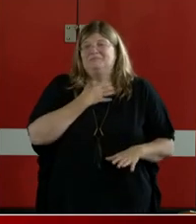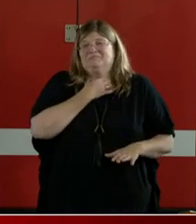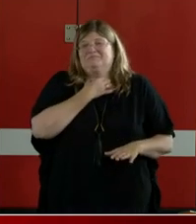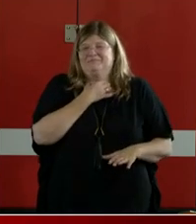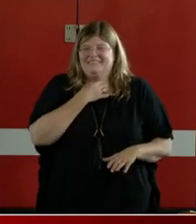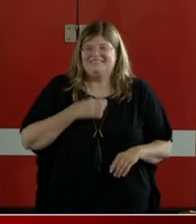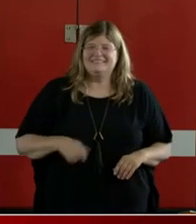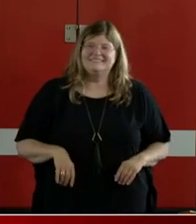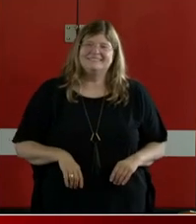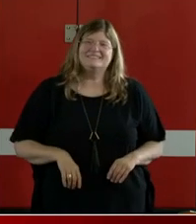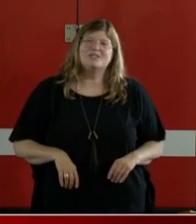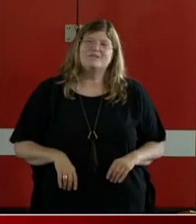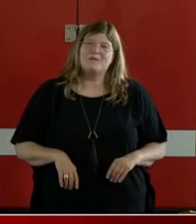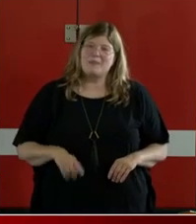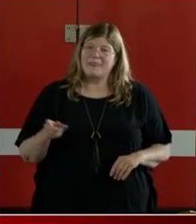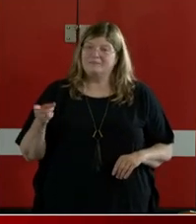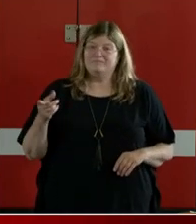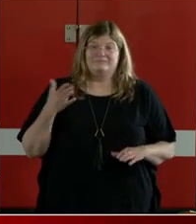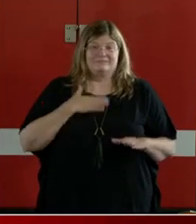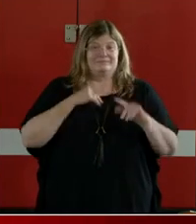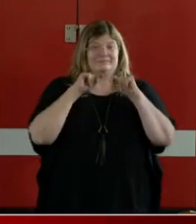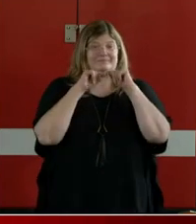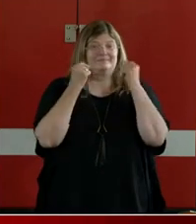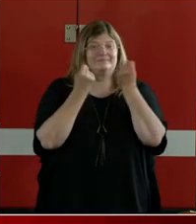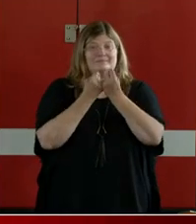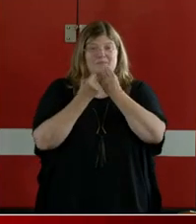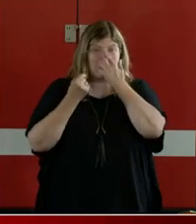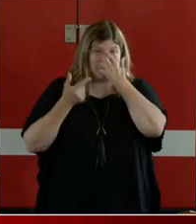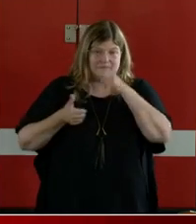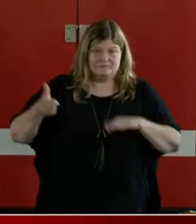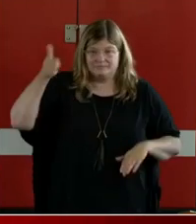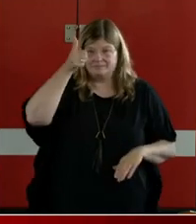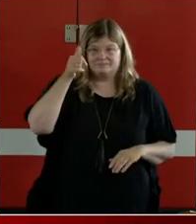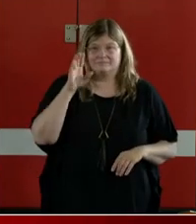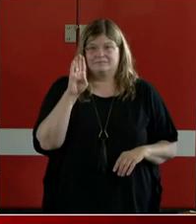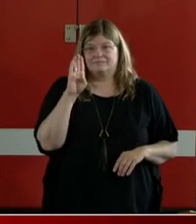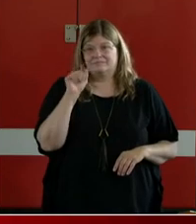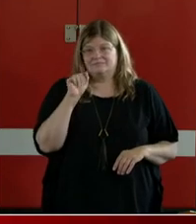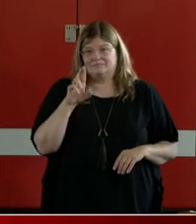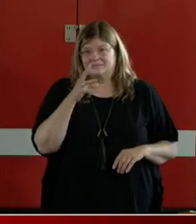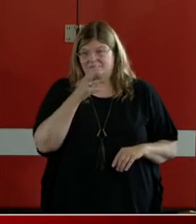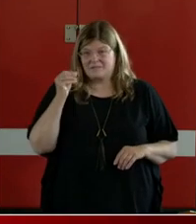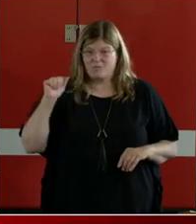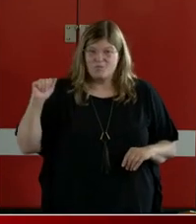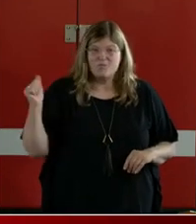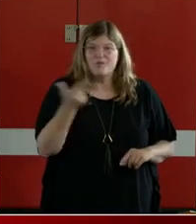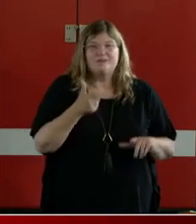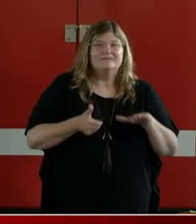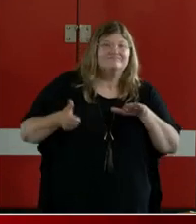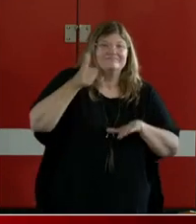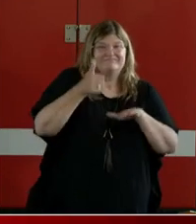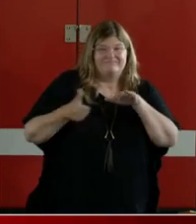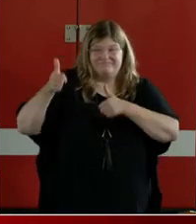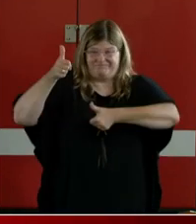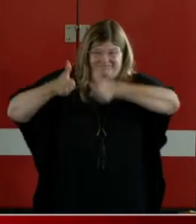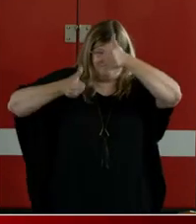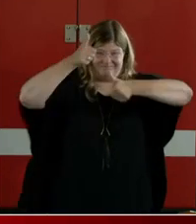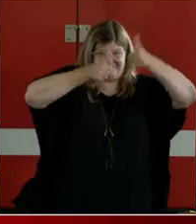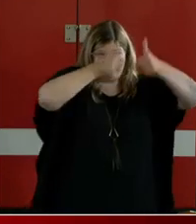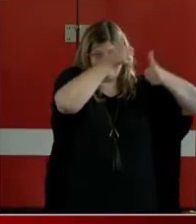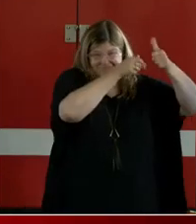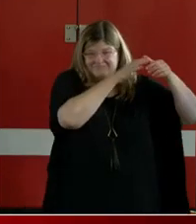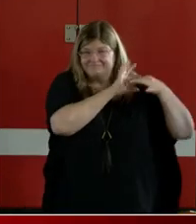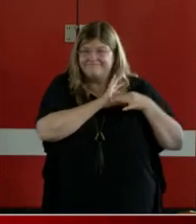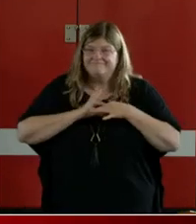To our executive team, Chief Baker, Chief Douglas, Chief Mills, Chief Silers, Chief of Staff Amy